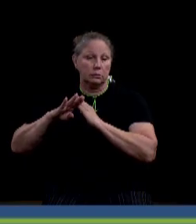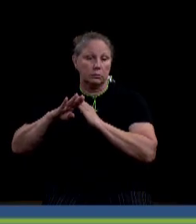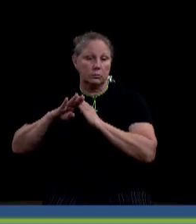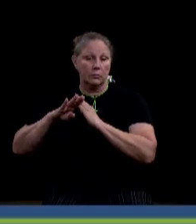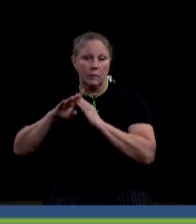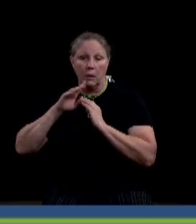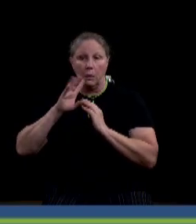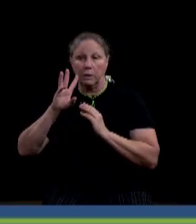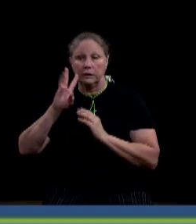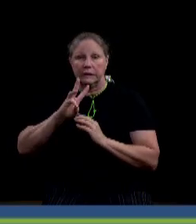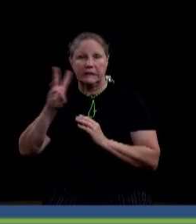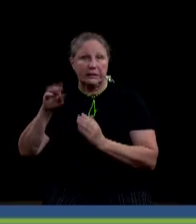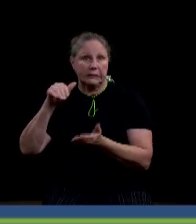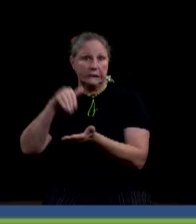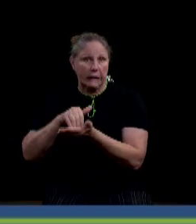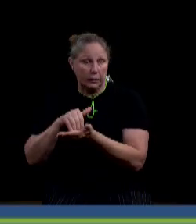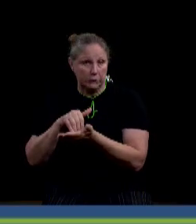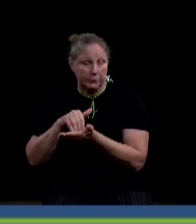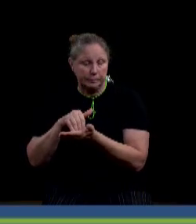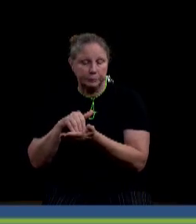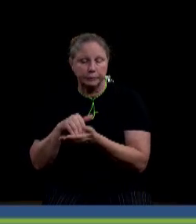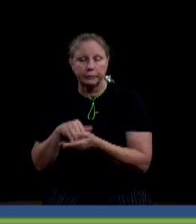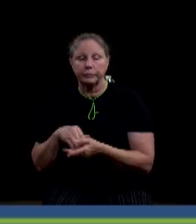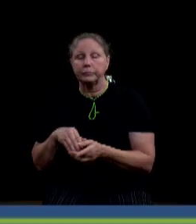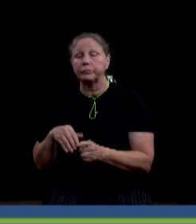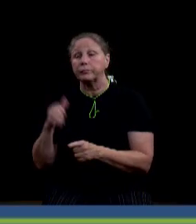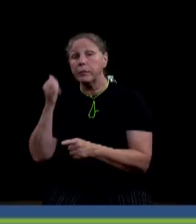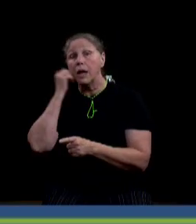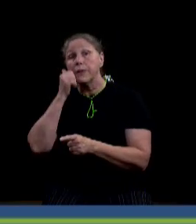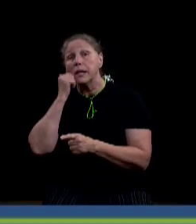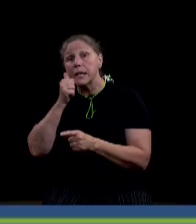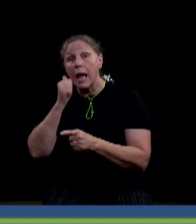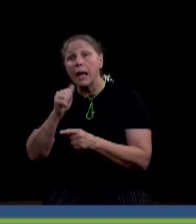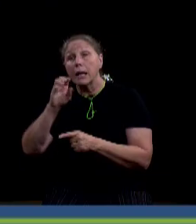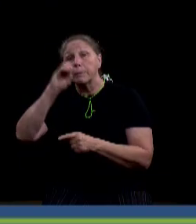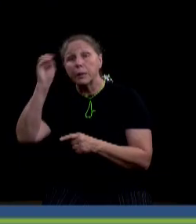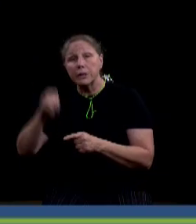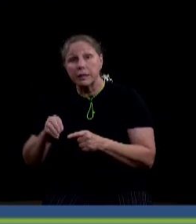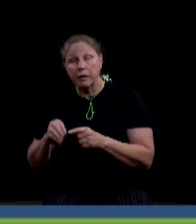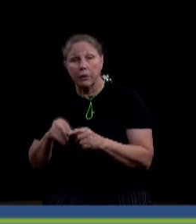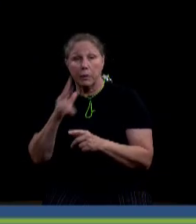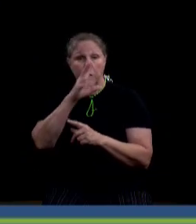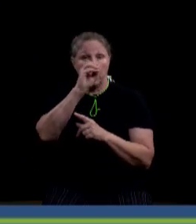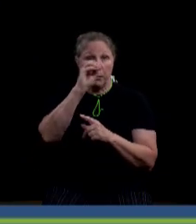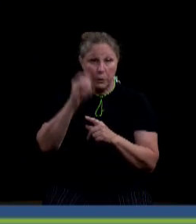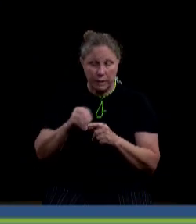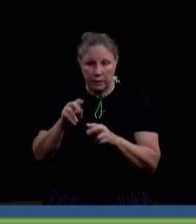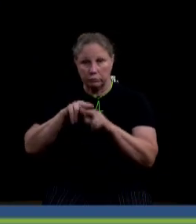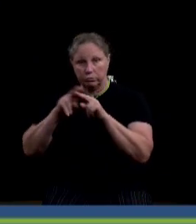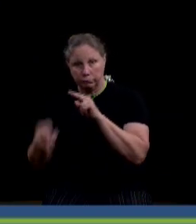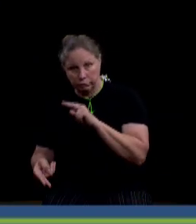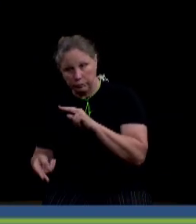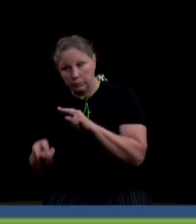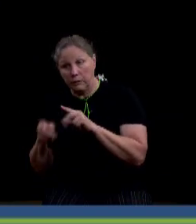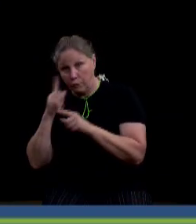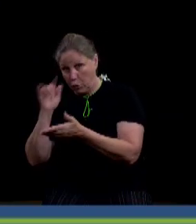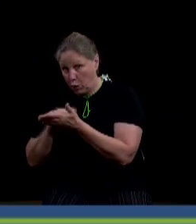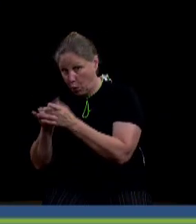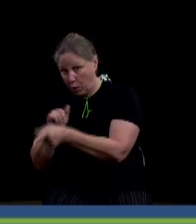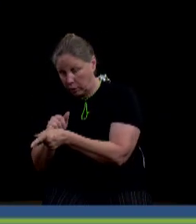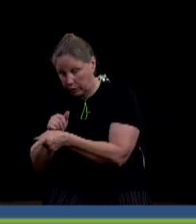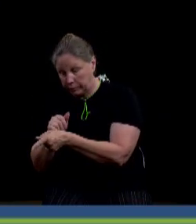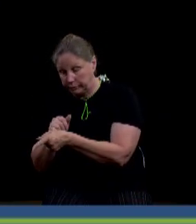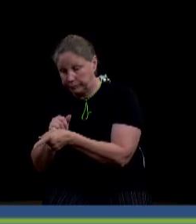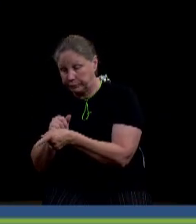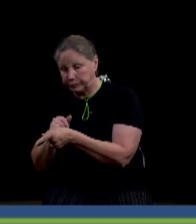daily rate fell 3% per day during that time in New York City, as opposed to the United States